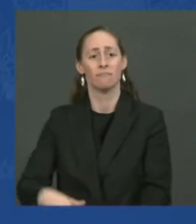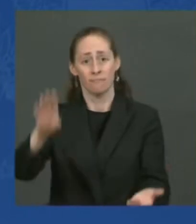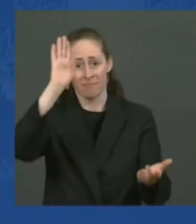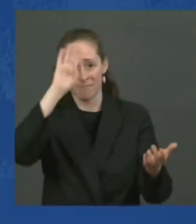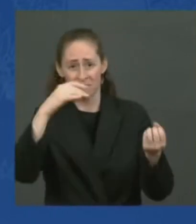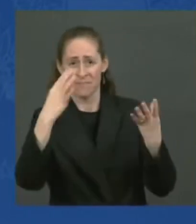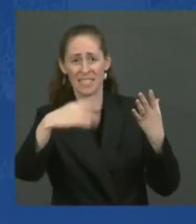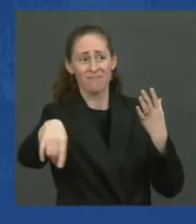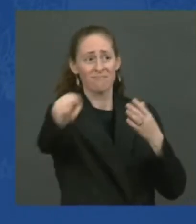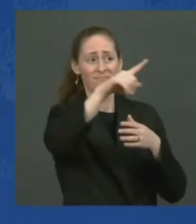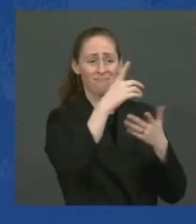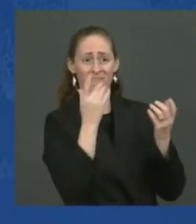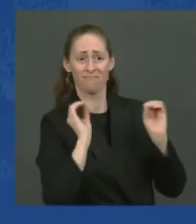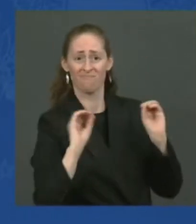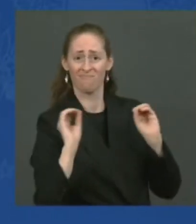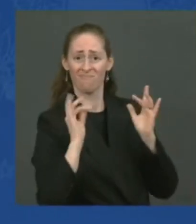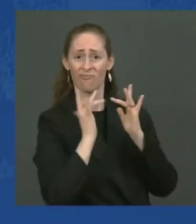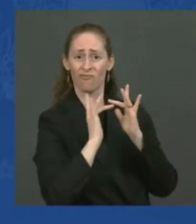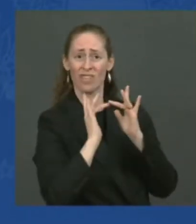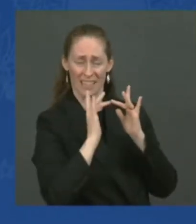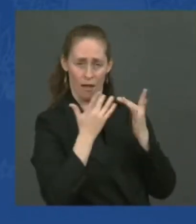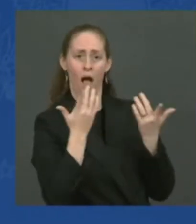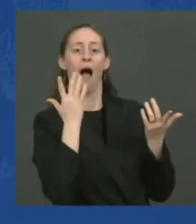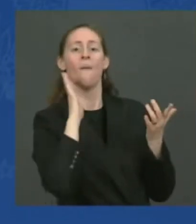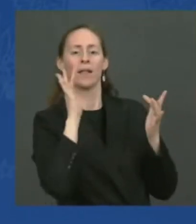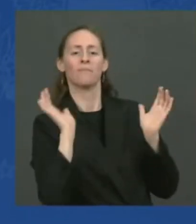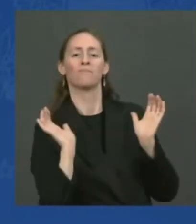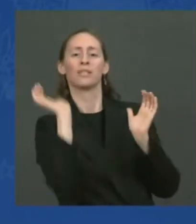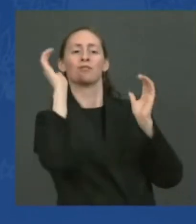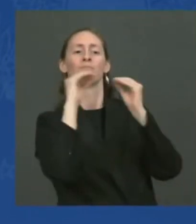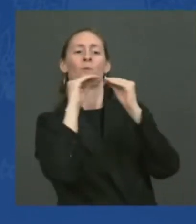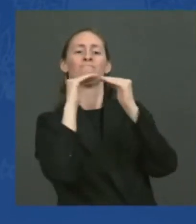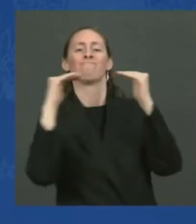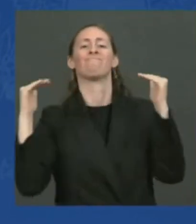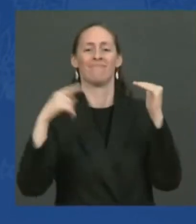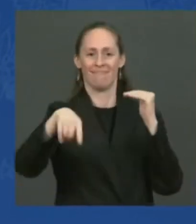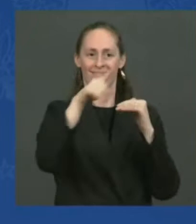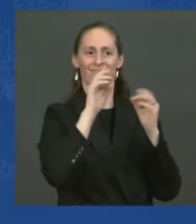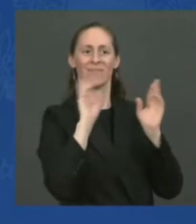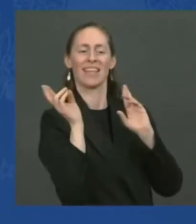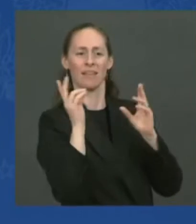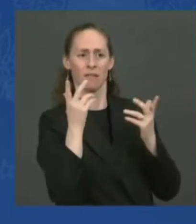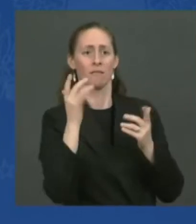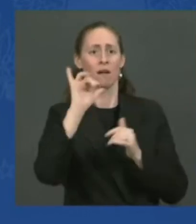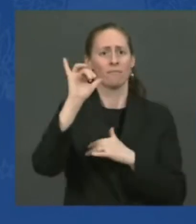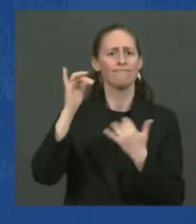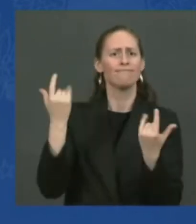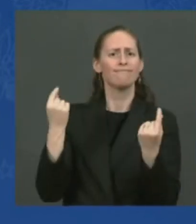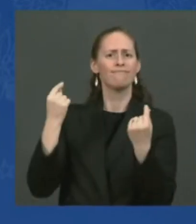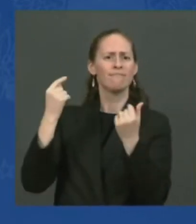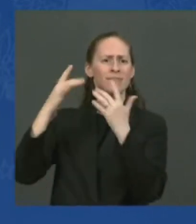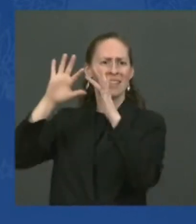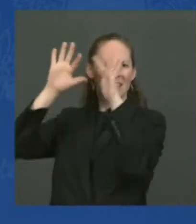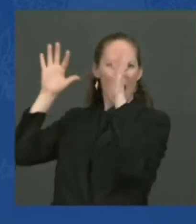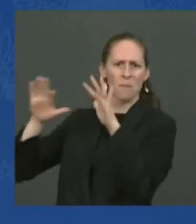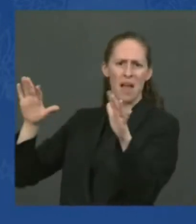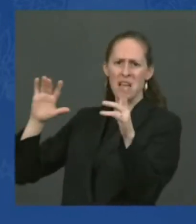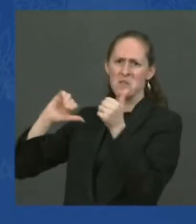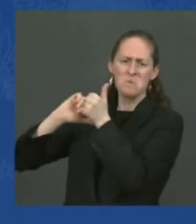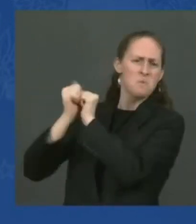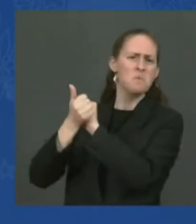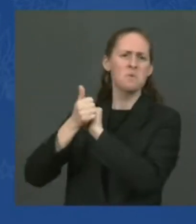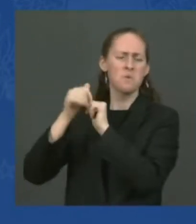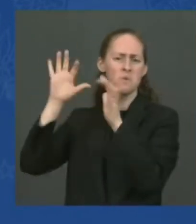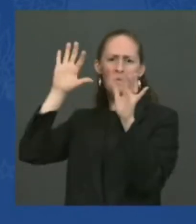divide. This bill will also address climate change, and it is a major step forward in protecting